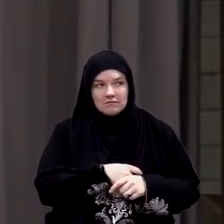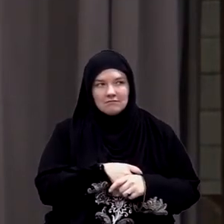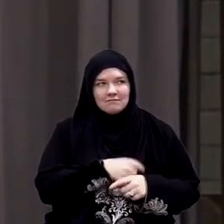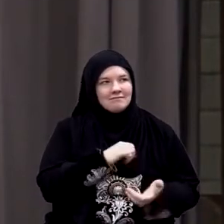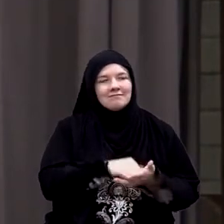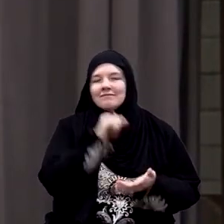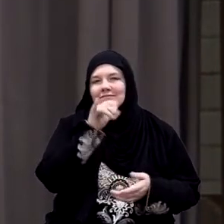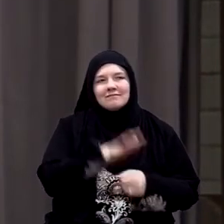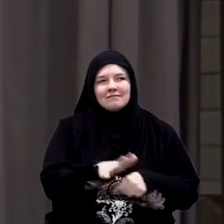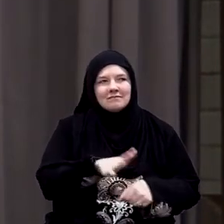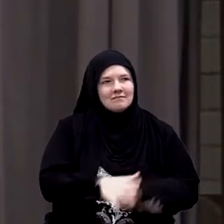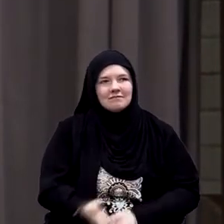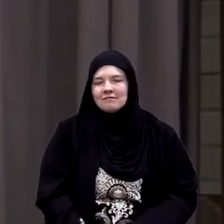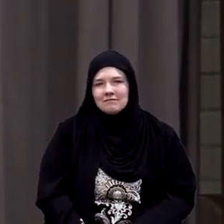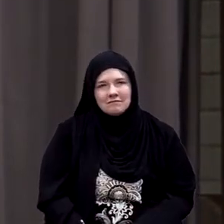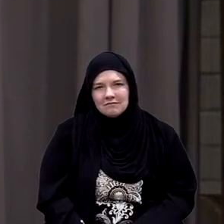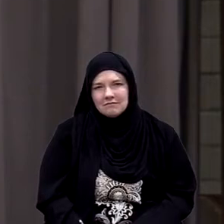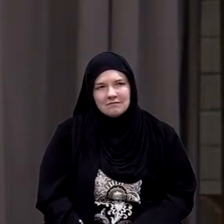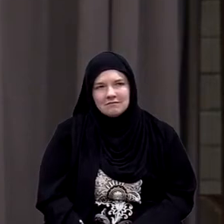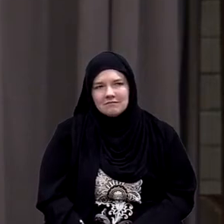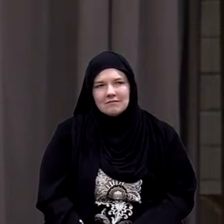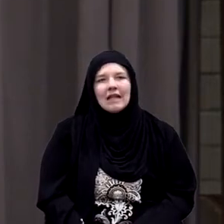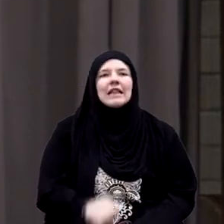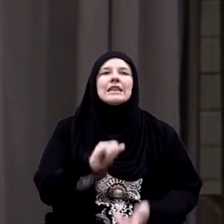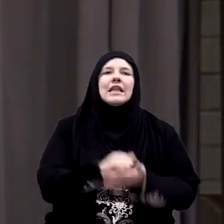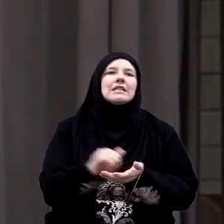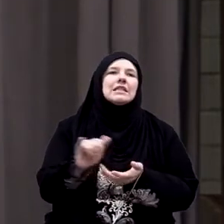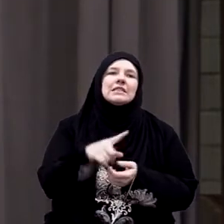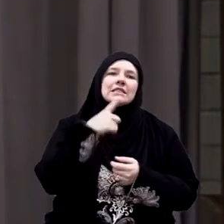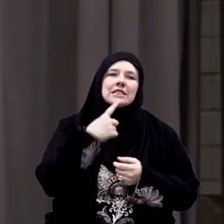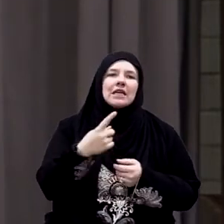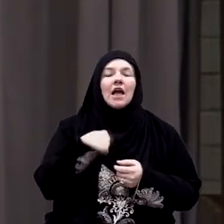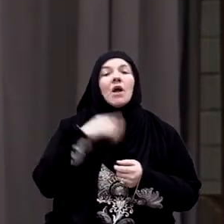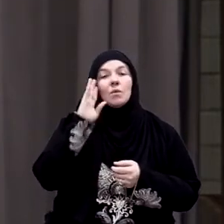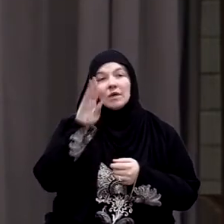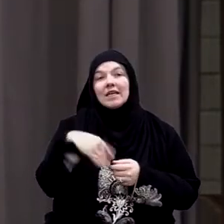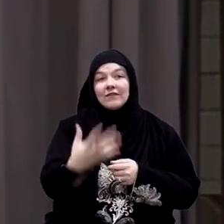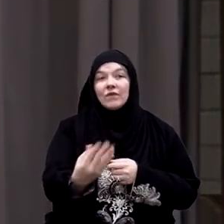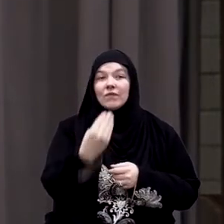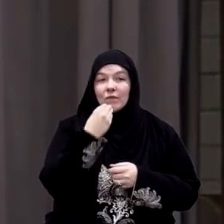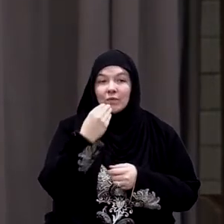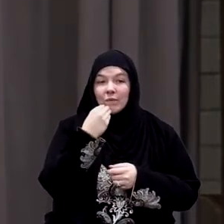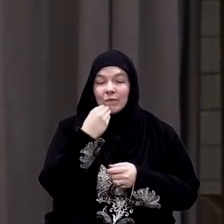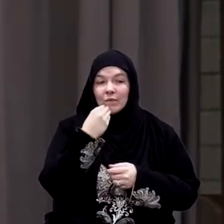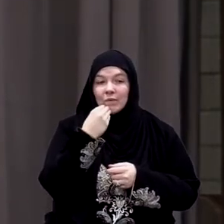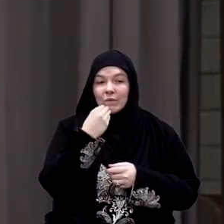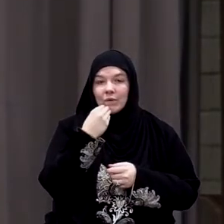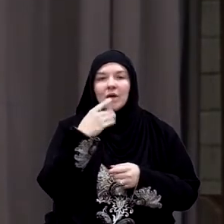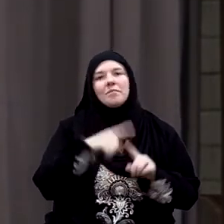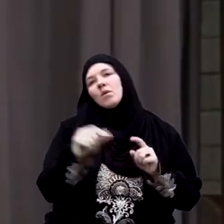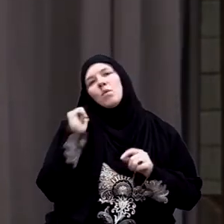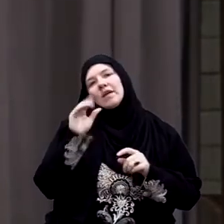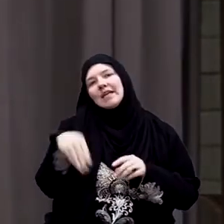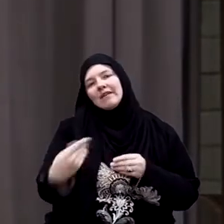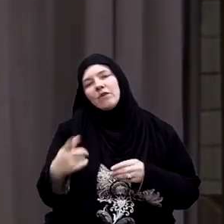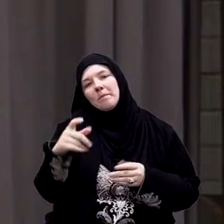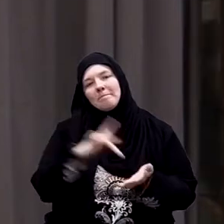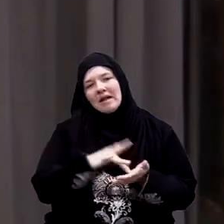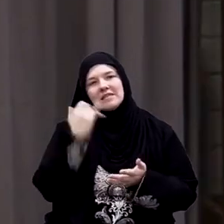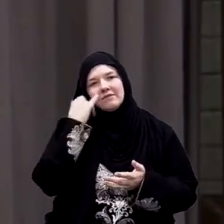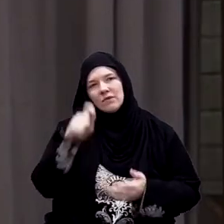not enough. That is like saying, I'm going to give you food, but I'm not going to give you medicine if you need